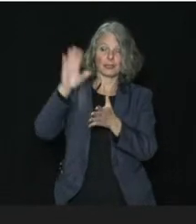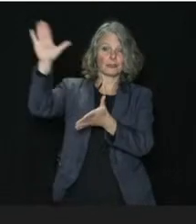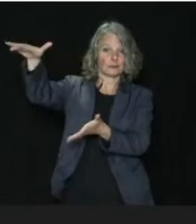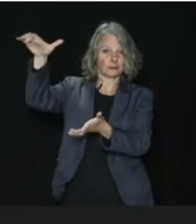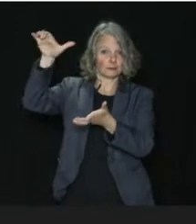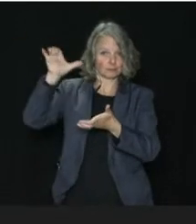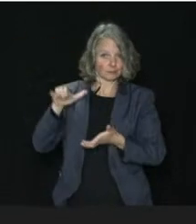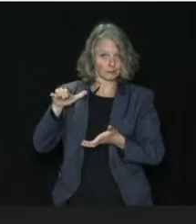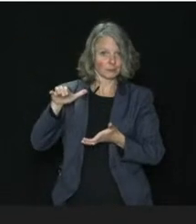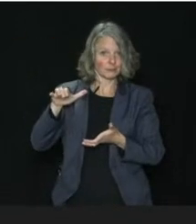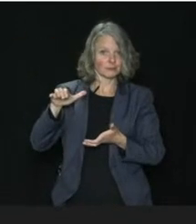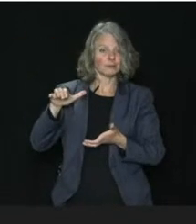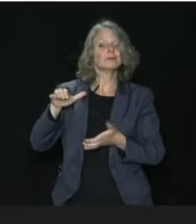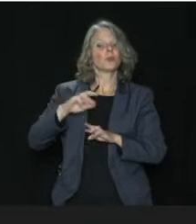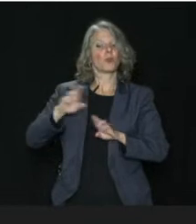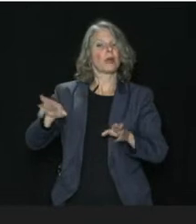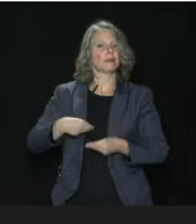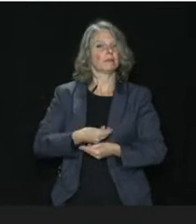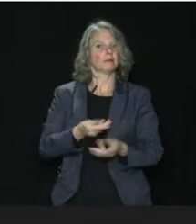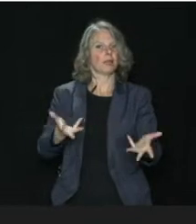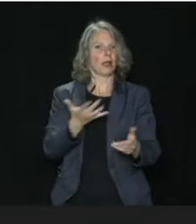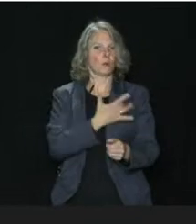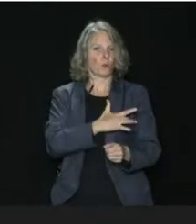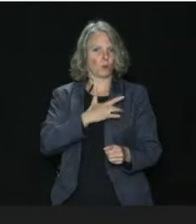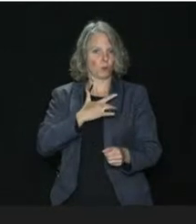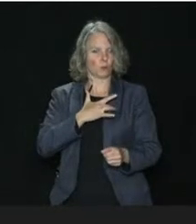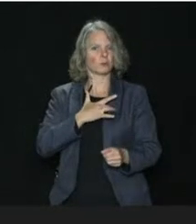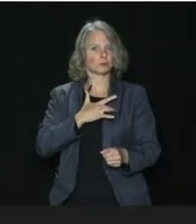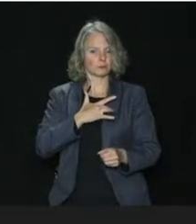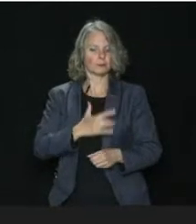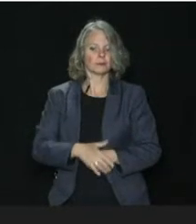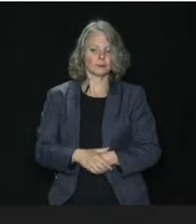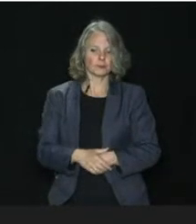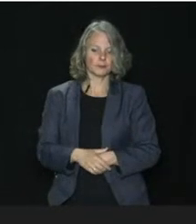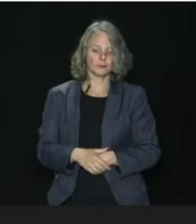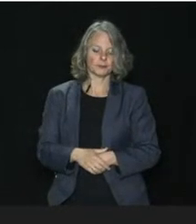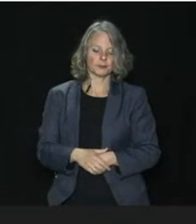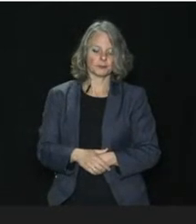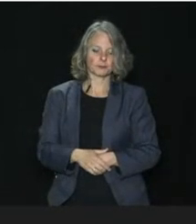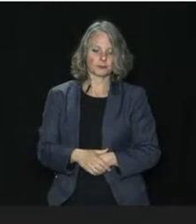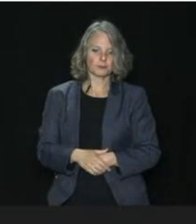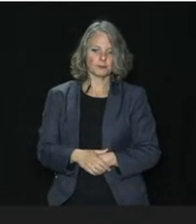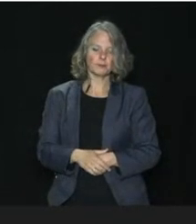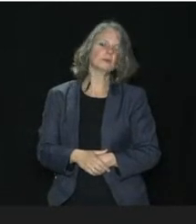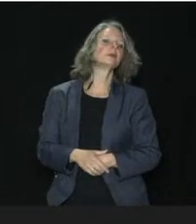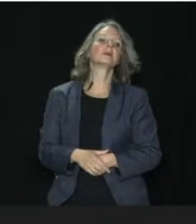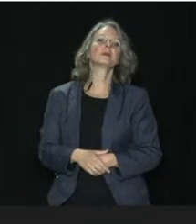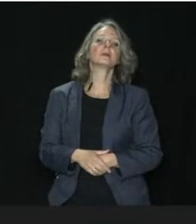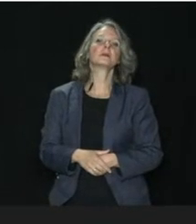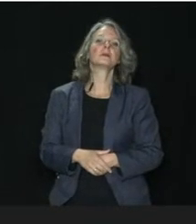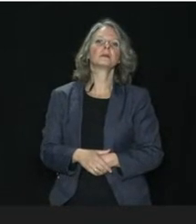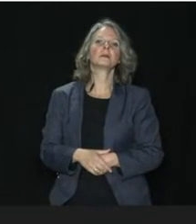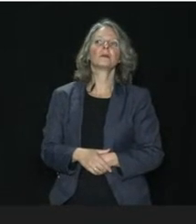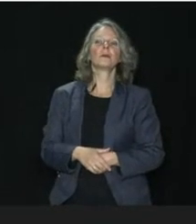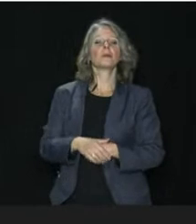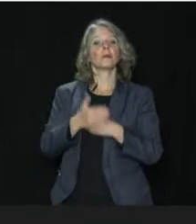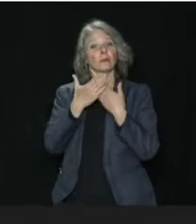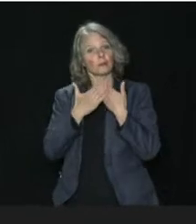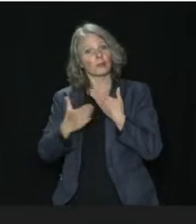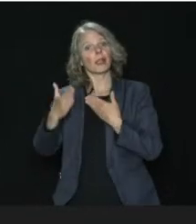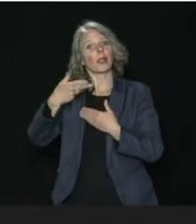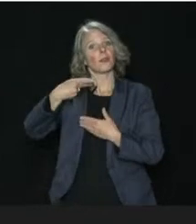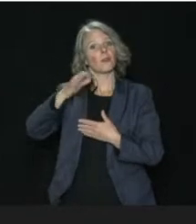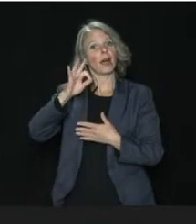total of 3 million doses will be in Canada before the end of the week. And arrivals of the Pfizer